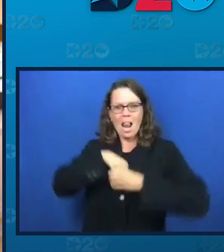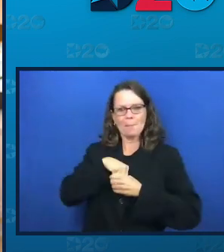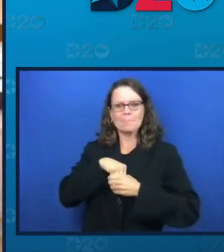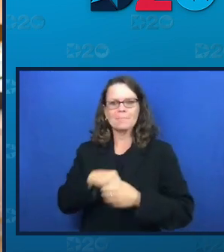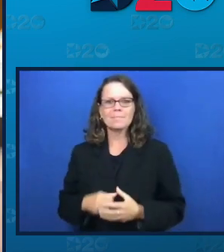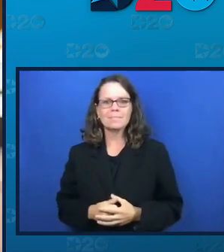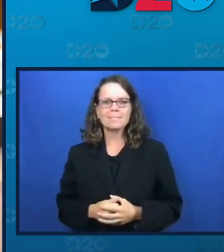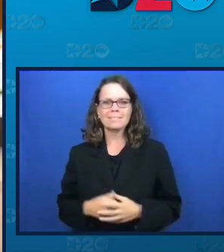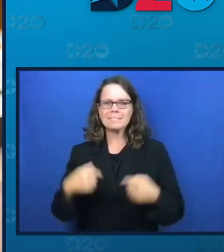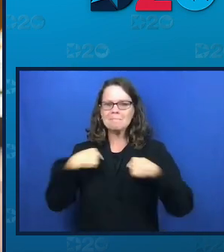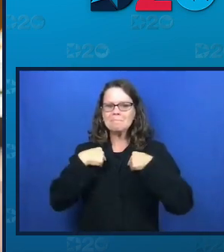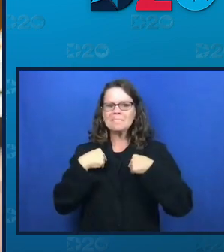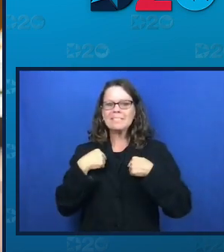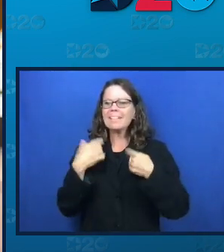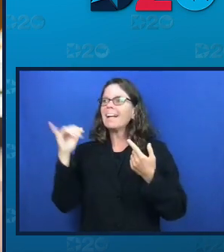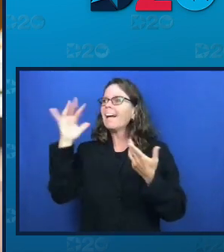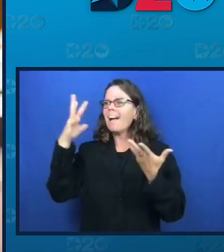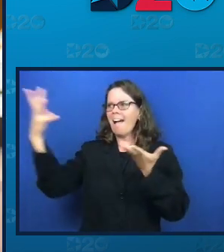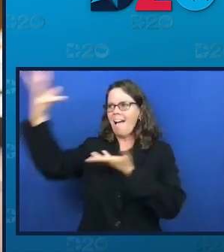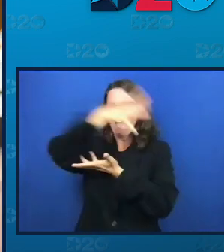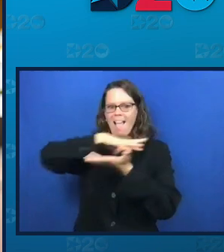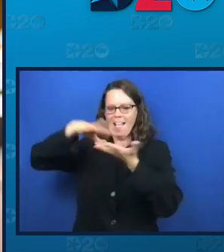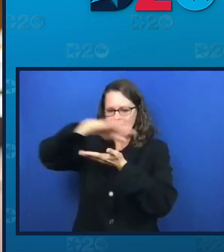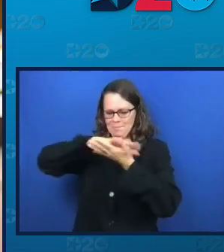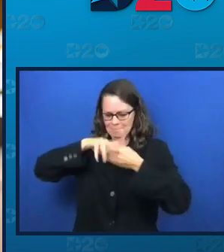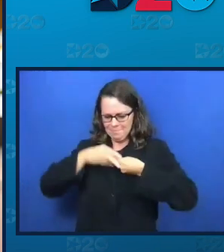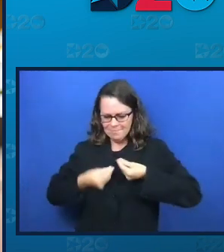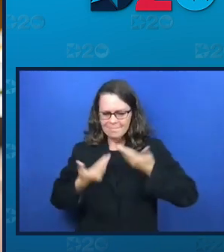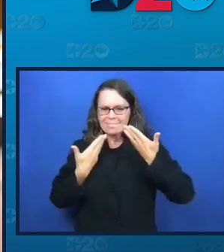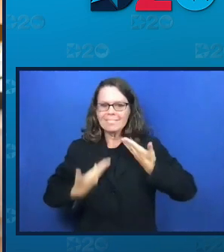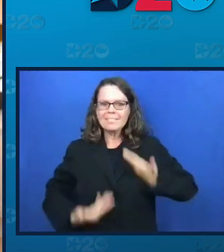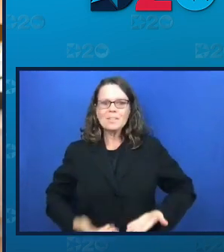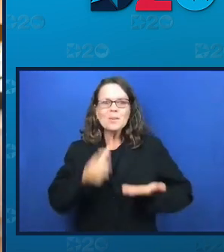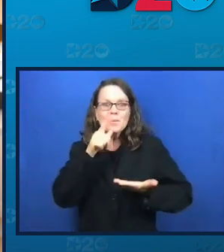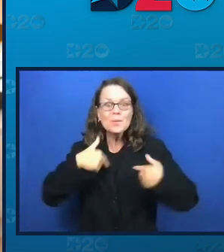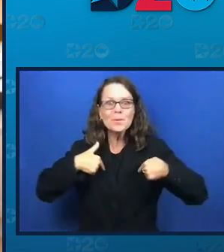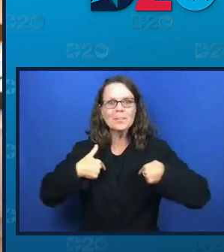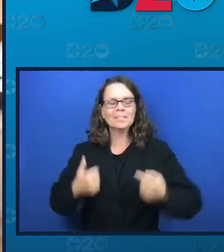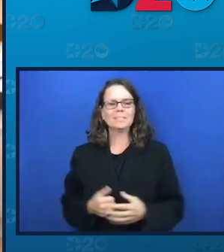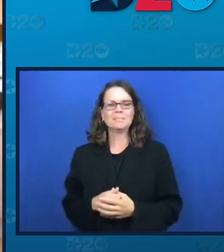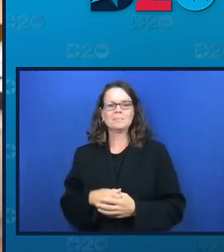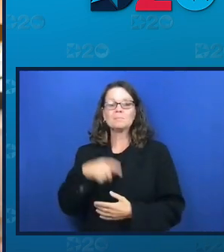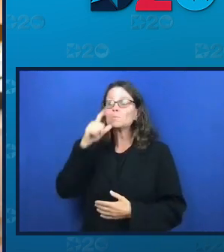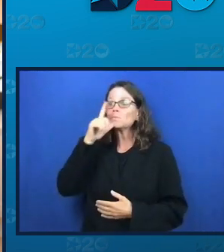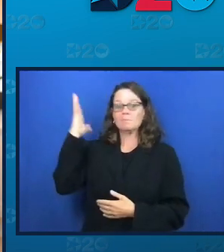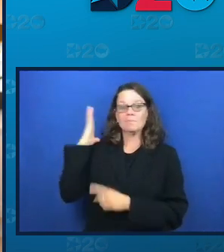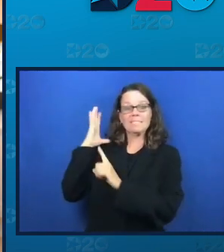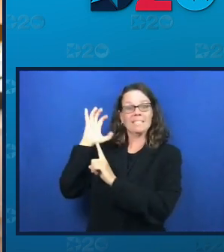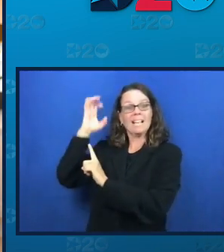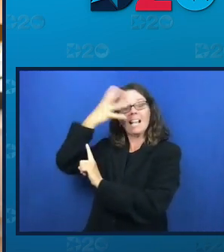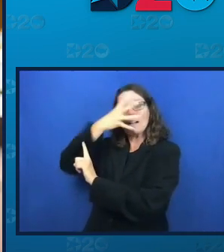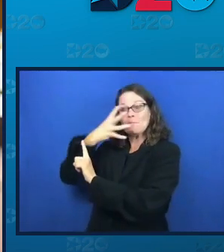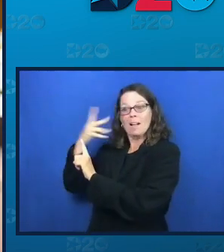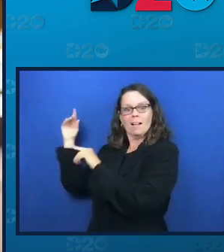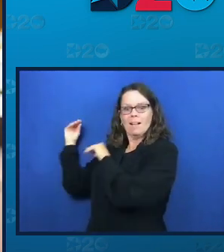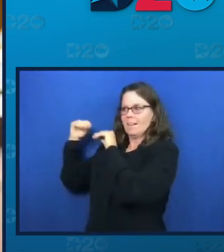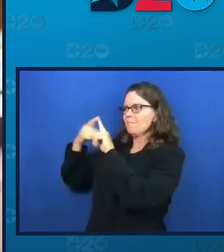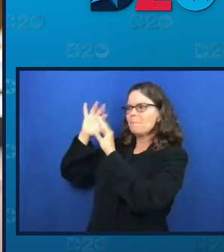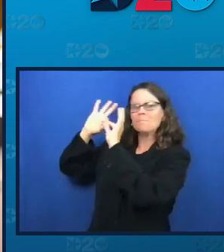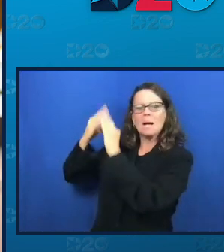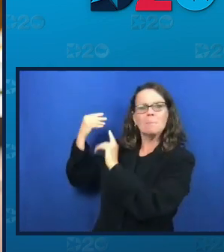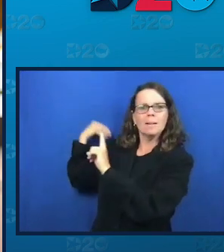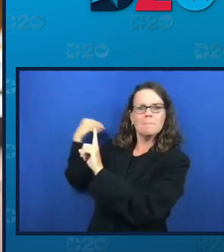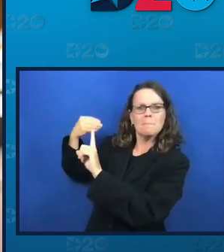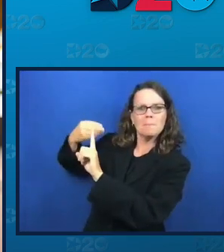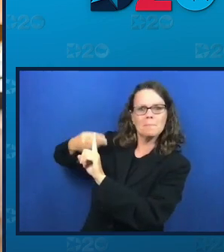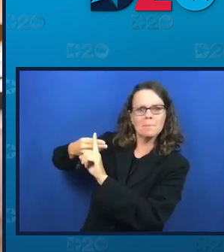pot of America. If you were an immigrant back then, come from an immigrant family, the Democrats brought you in. We're in danger